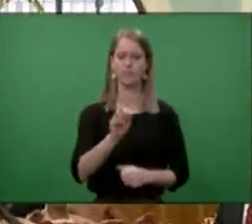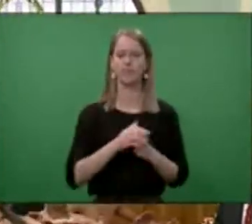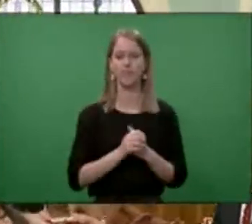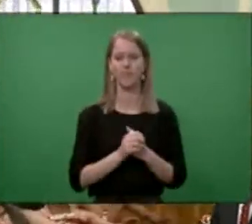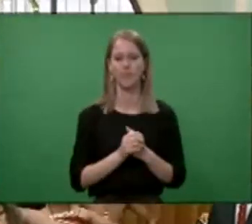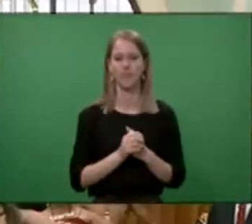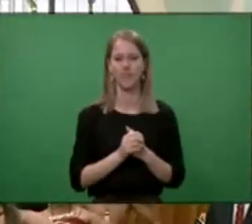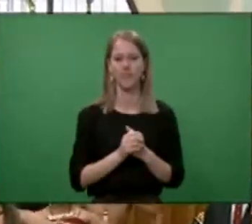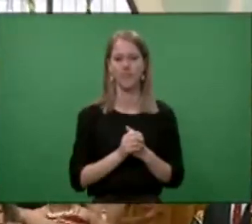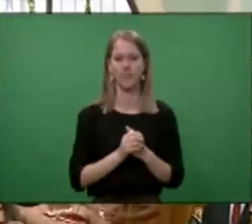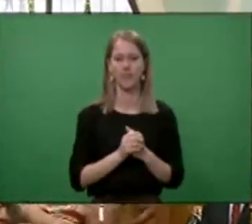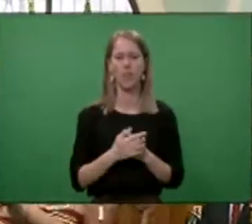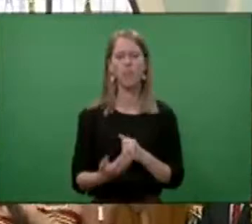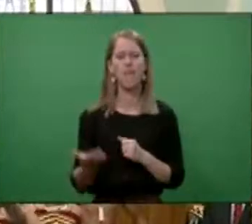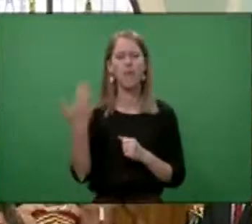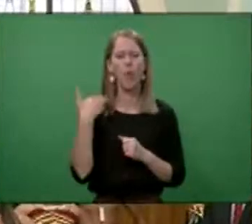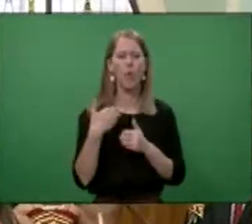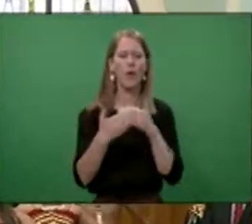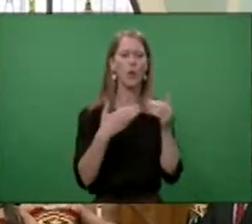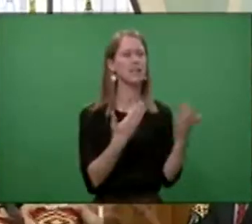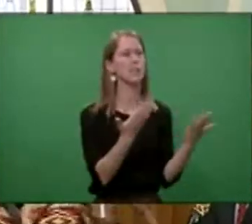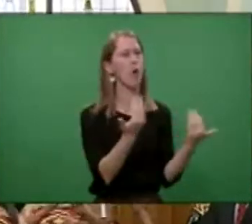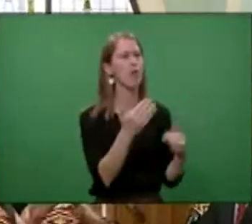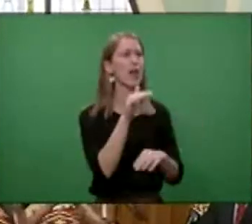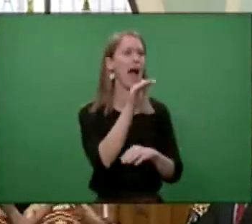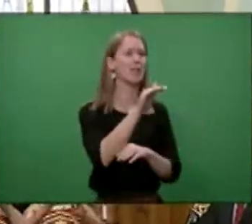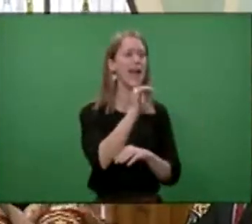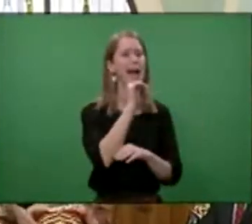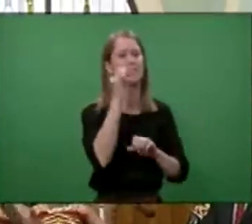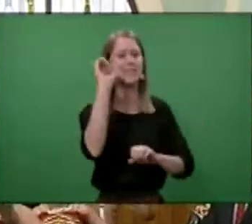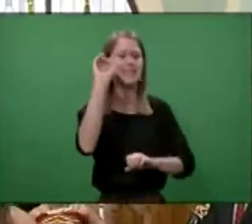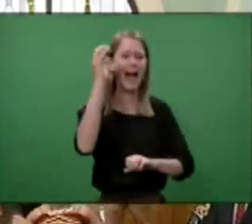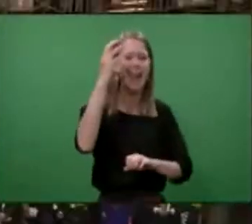have the arranged pōwhiri outside.